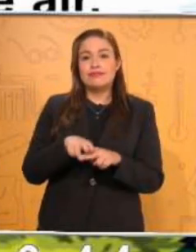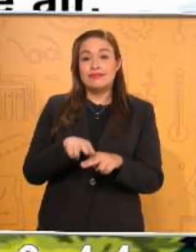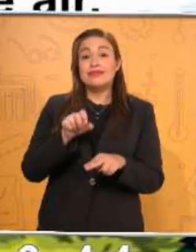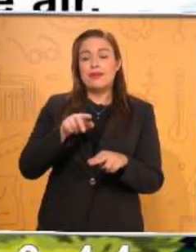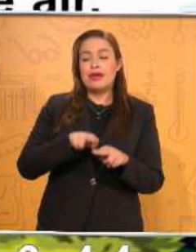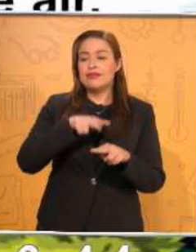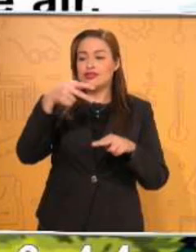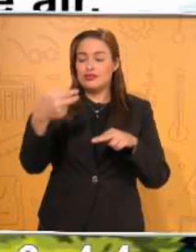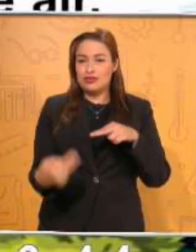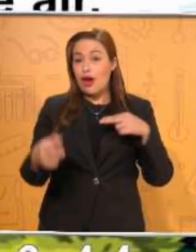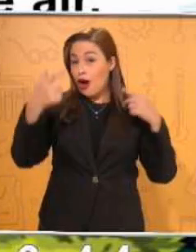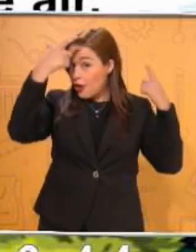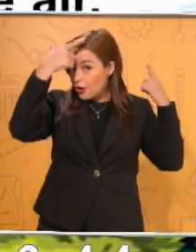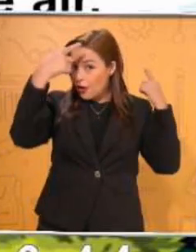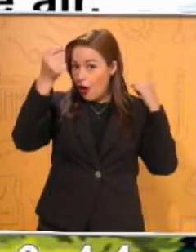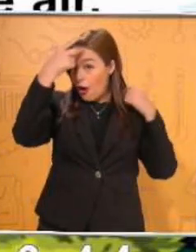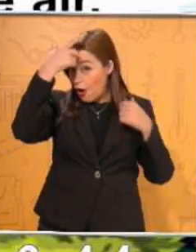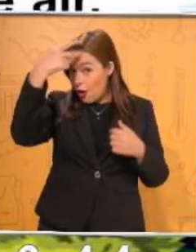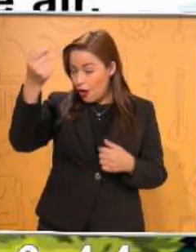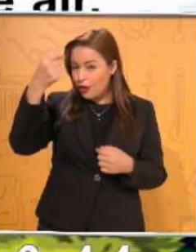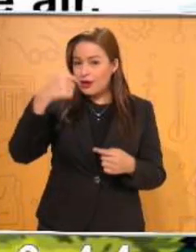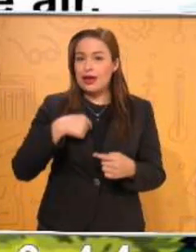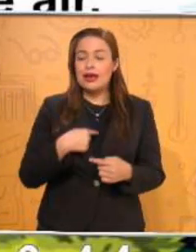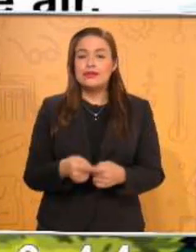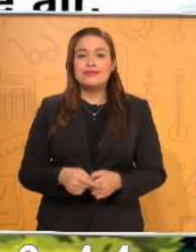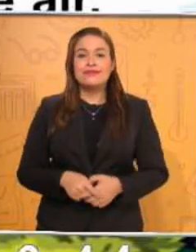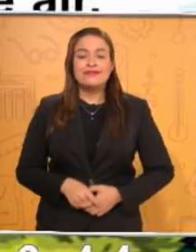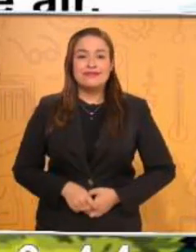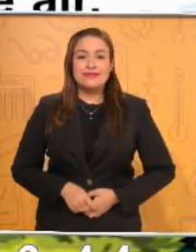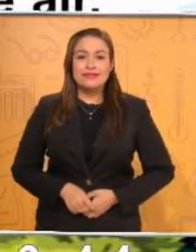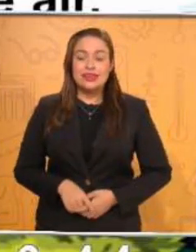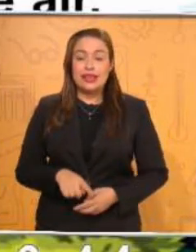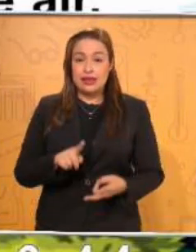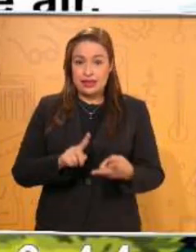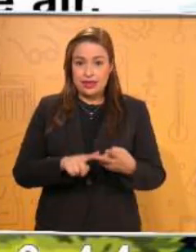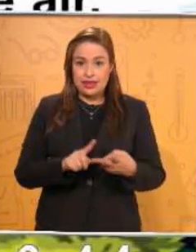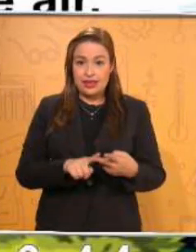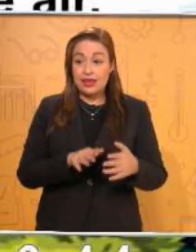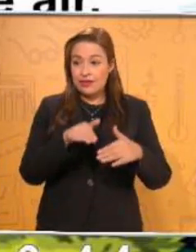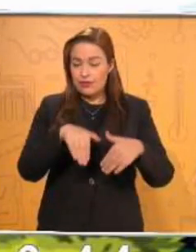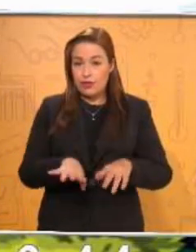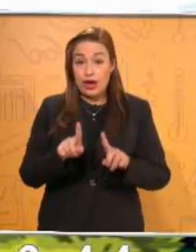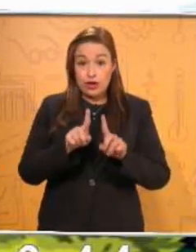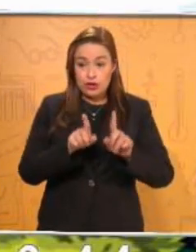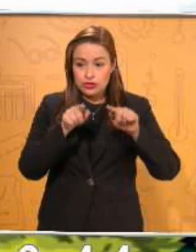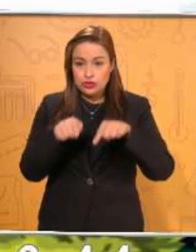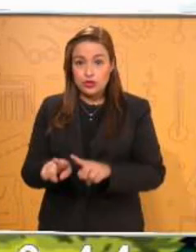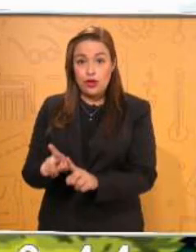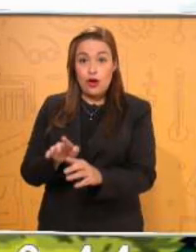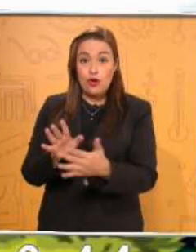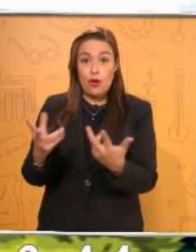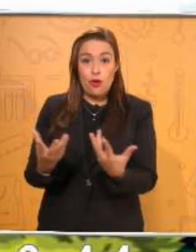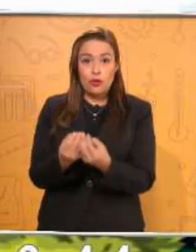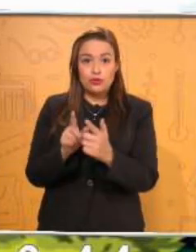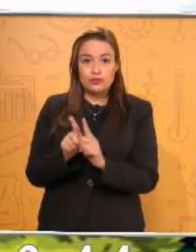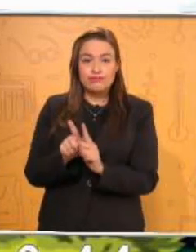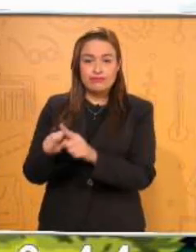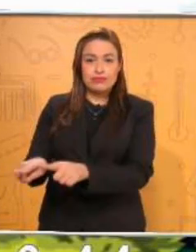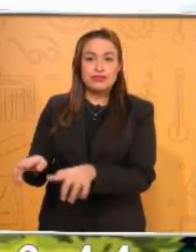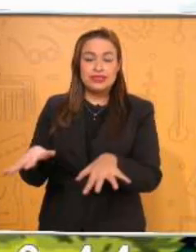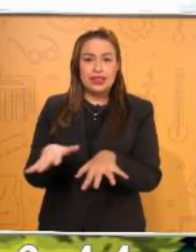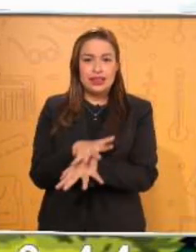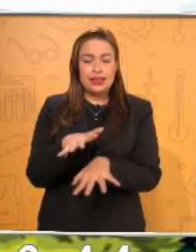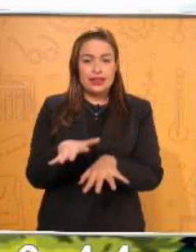jumping, because at last Robin and Marian were together. Keep reading with me. I changed